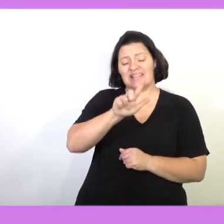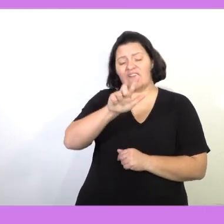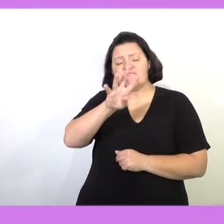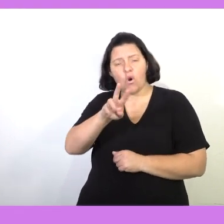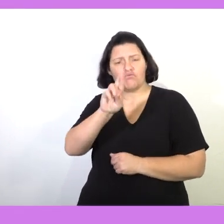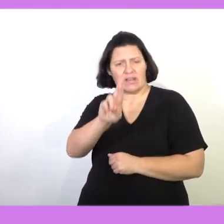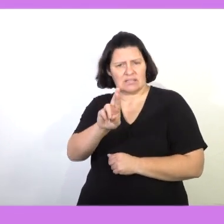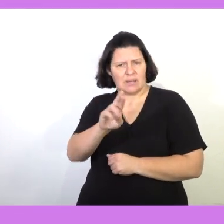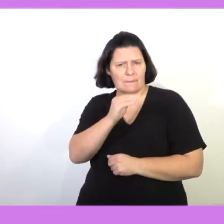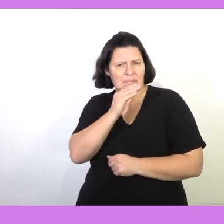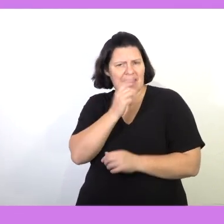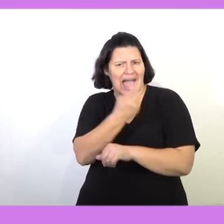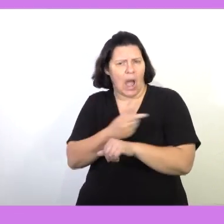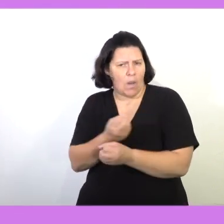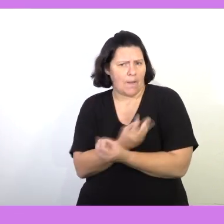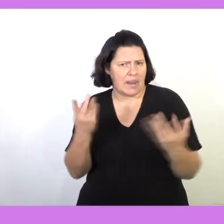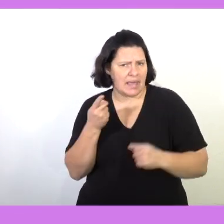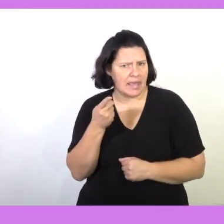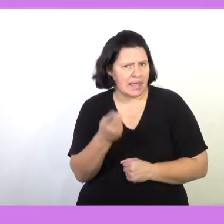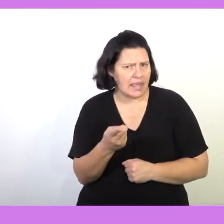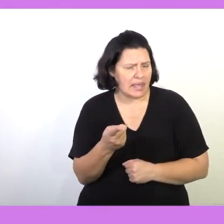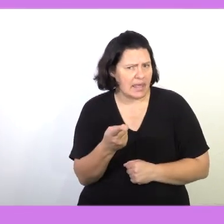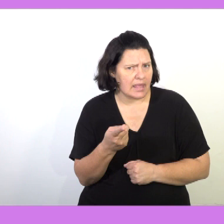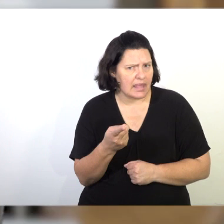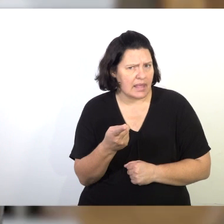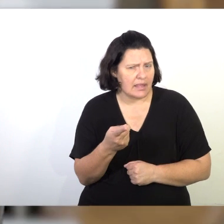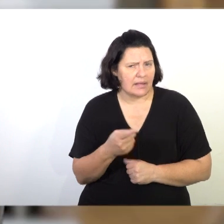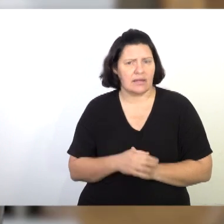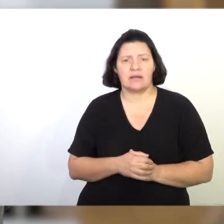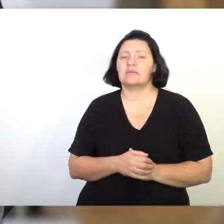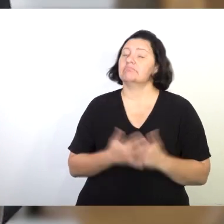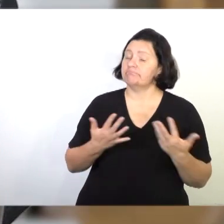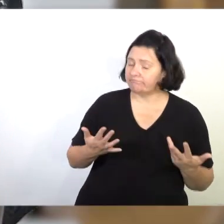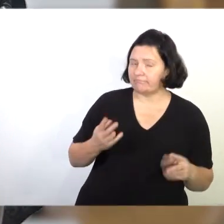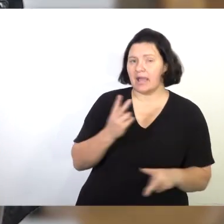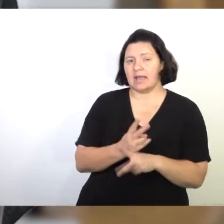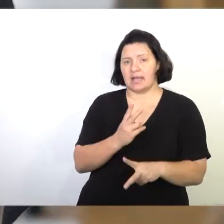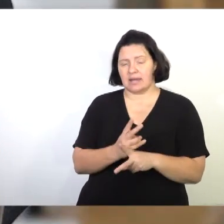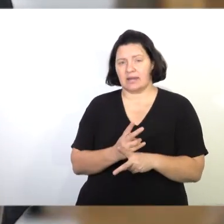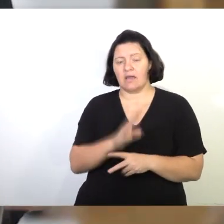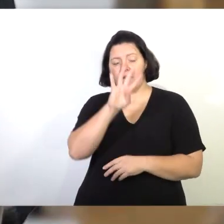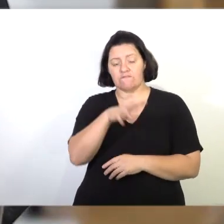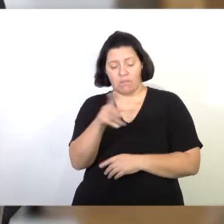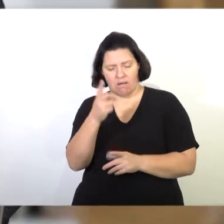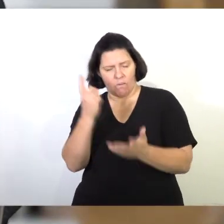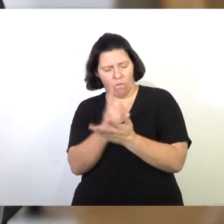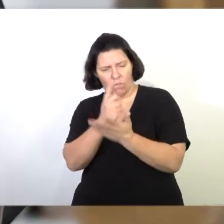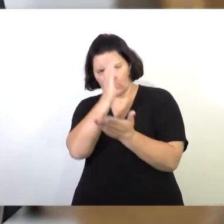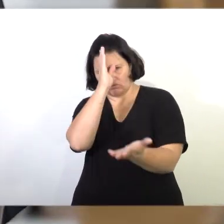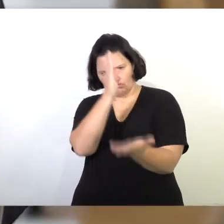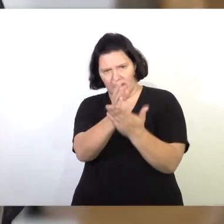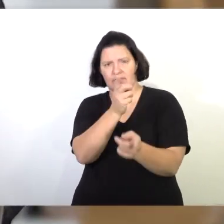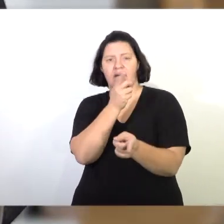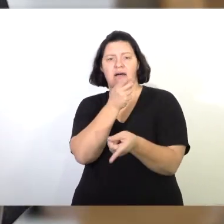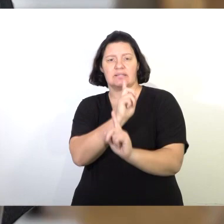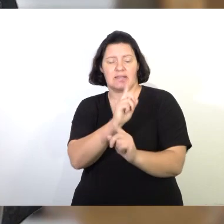174 rand, for how many hours she shall have worked. Again, the formula will always take you